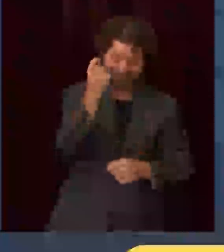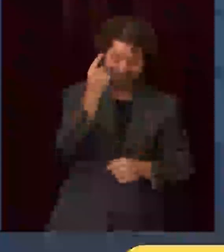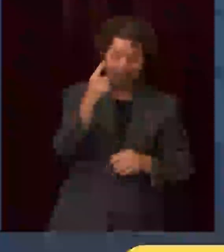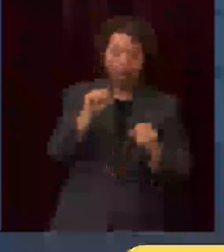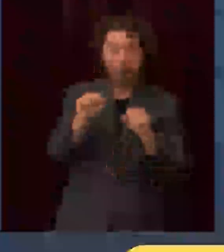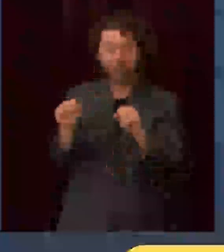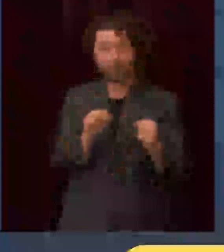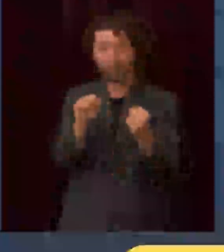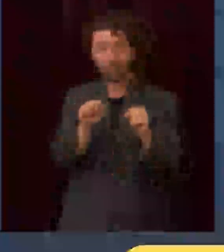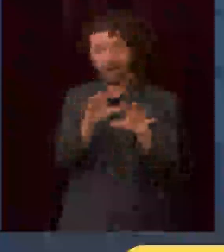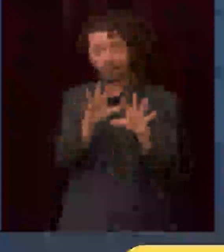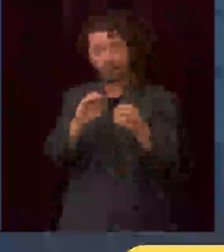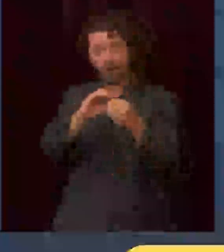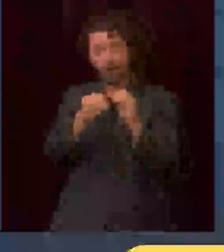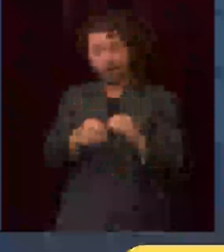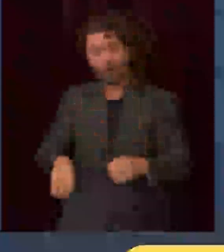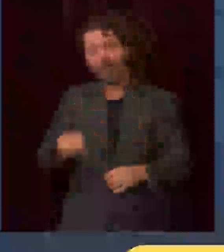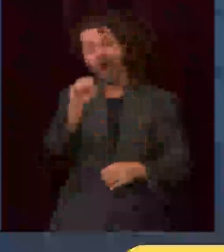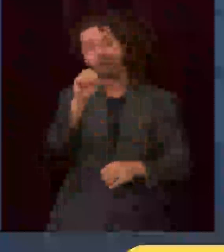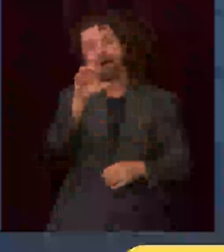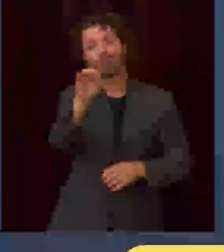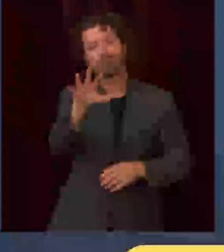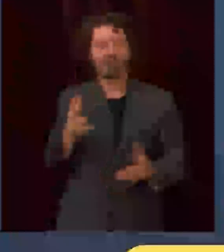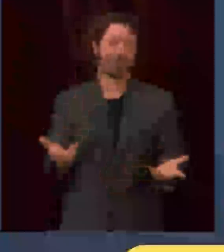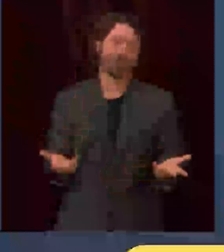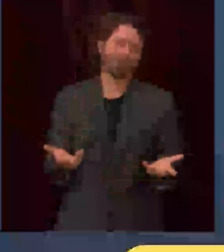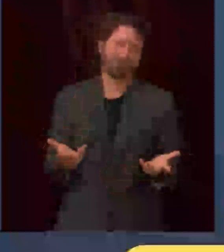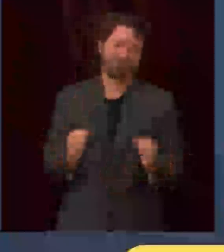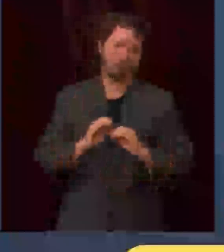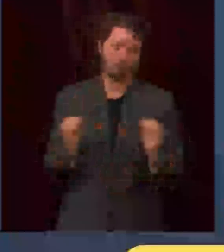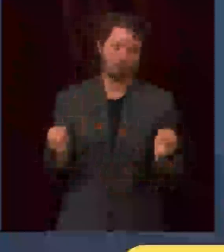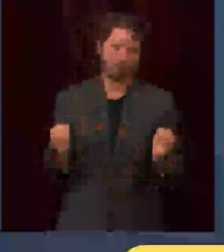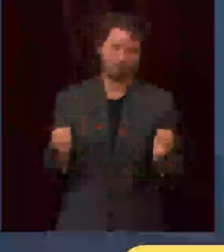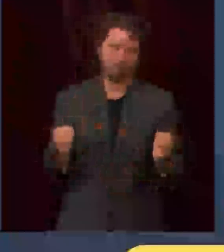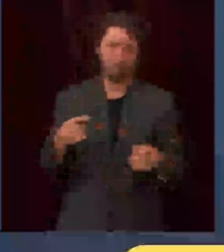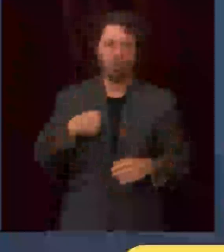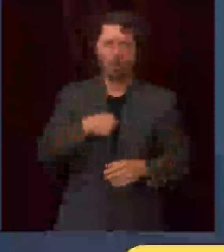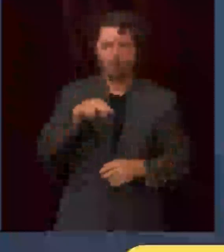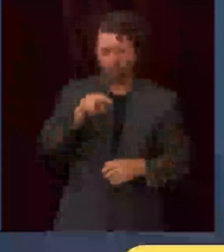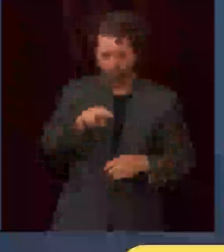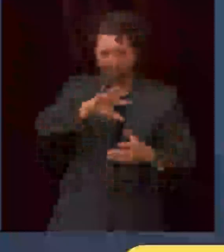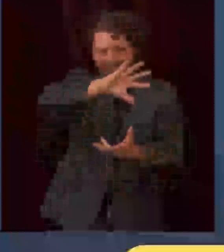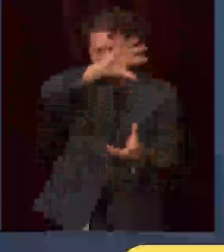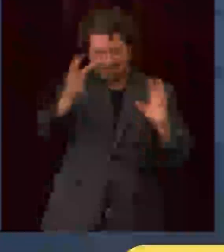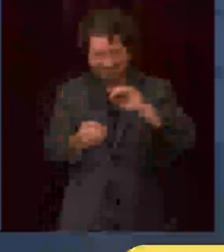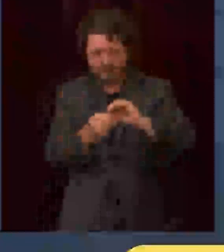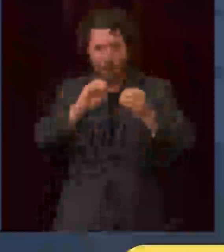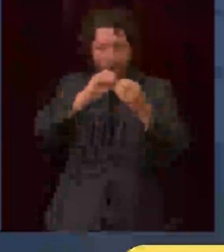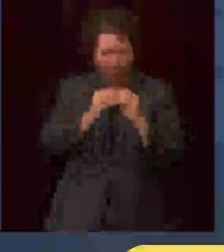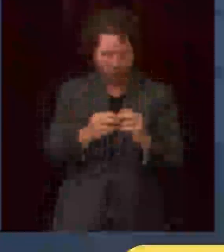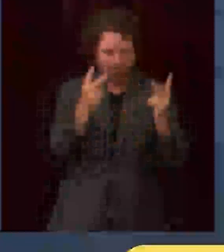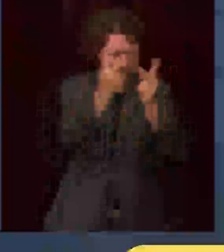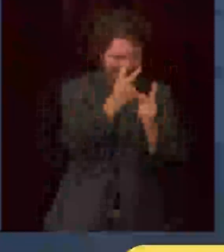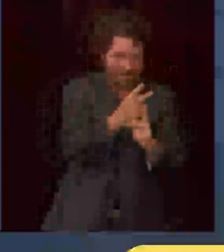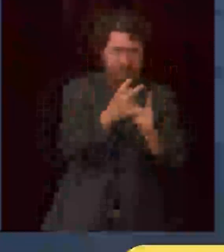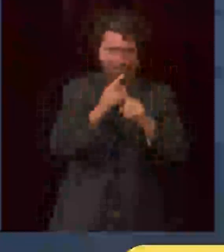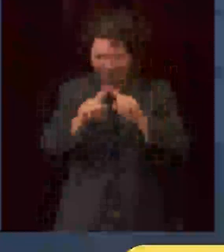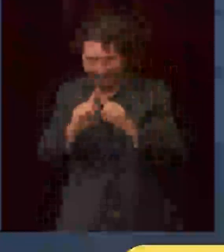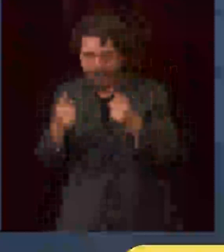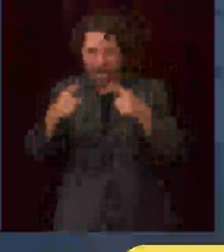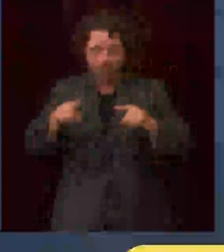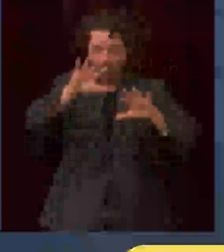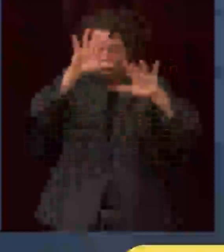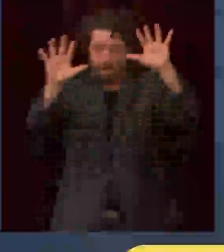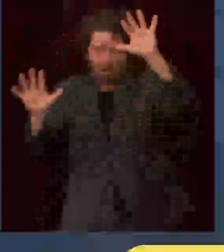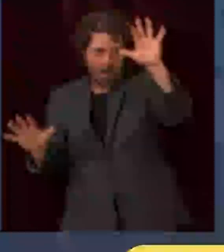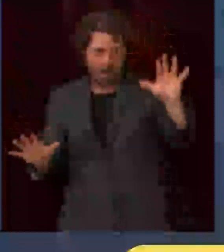measure, as we have been consistently saying now for weeks, that is the magic thing that says, hey, this is the right time. So we're